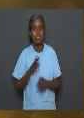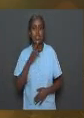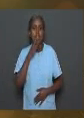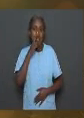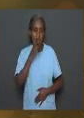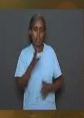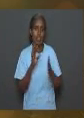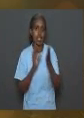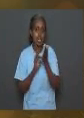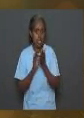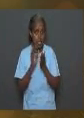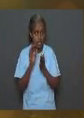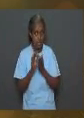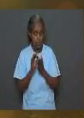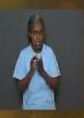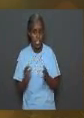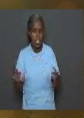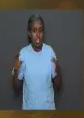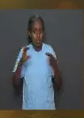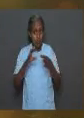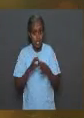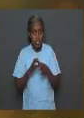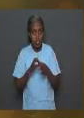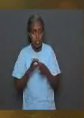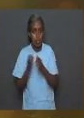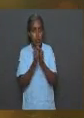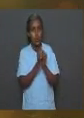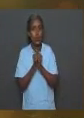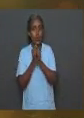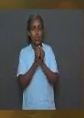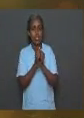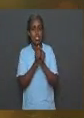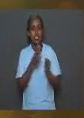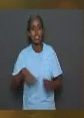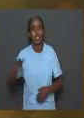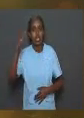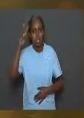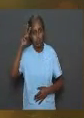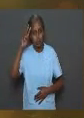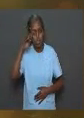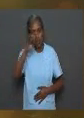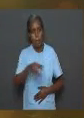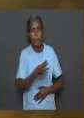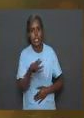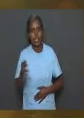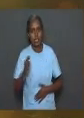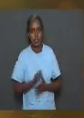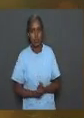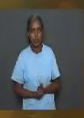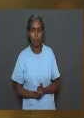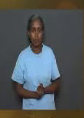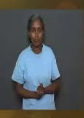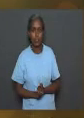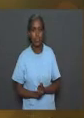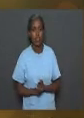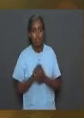real number associated with a square matrix.